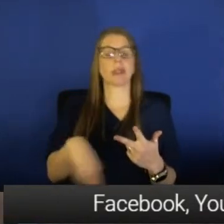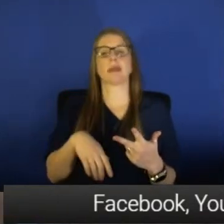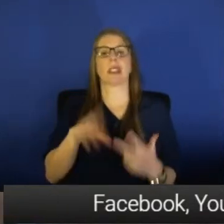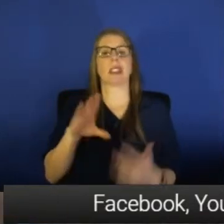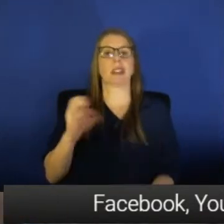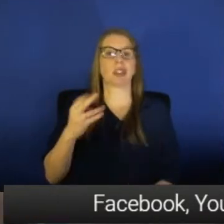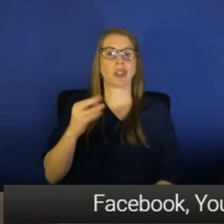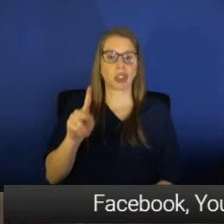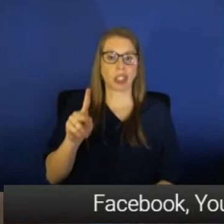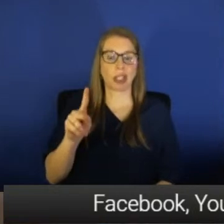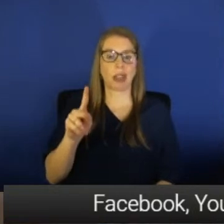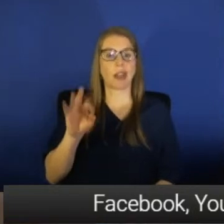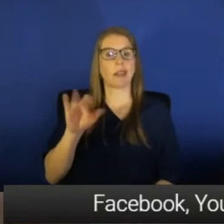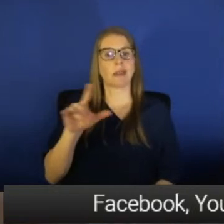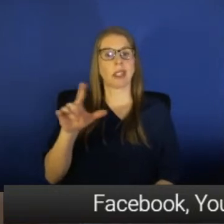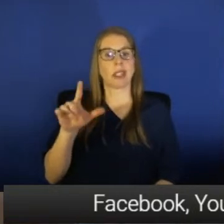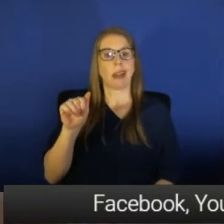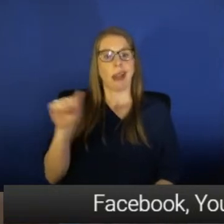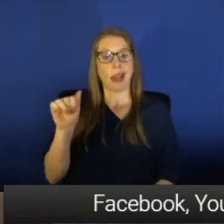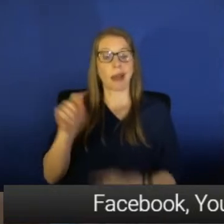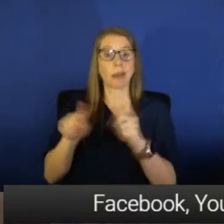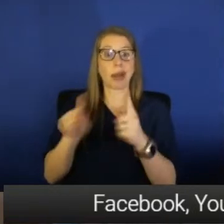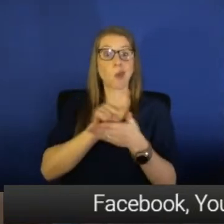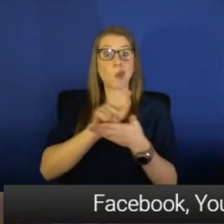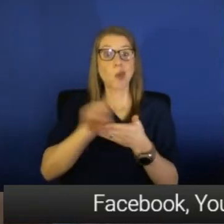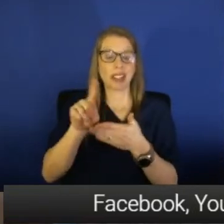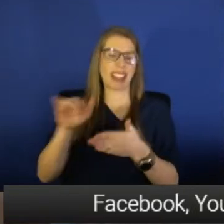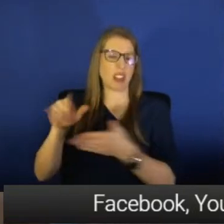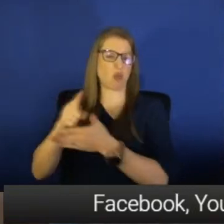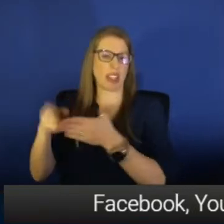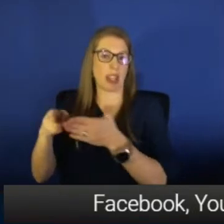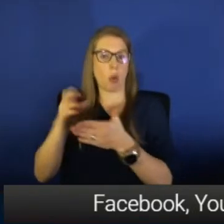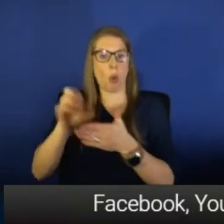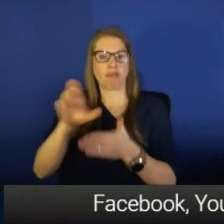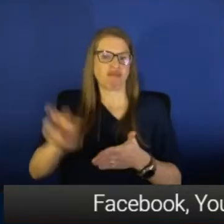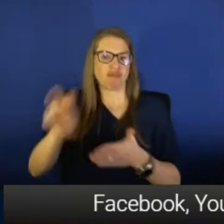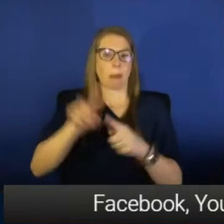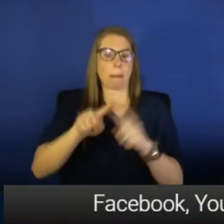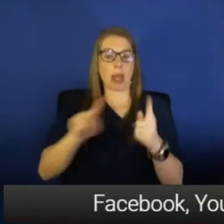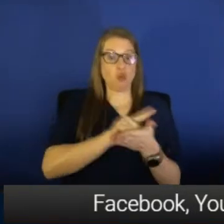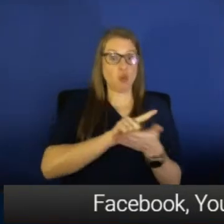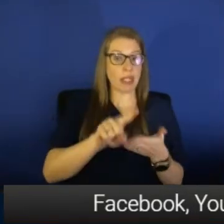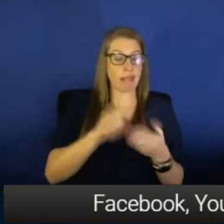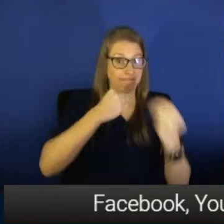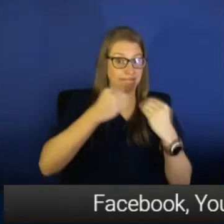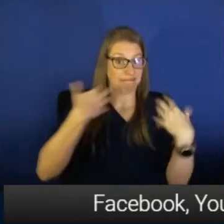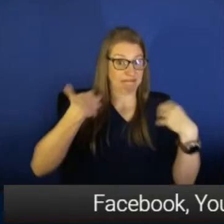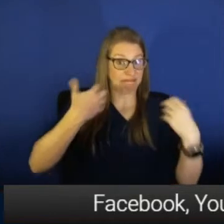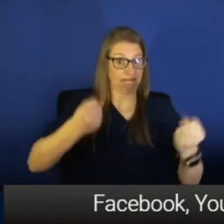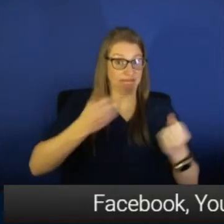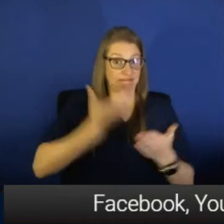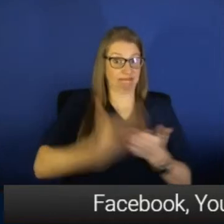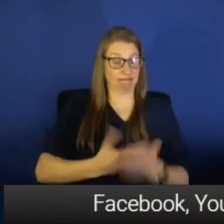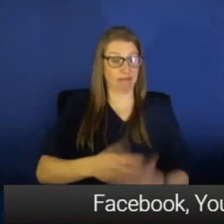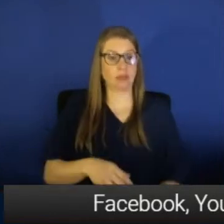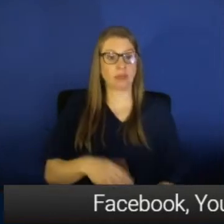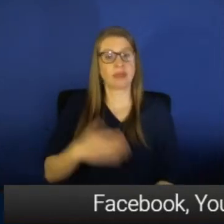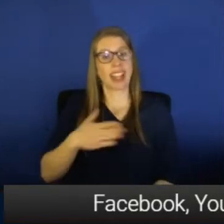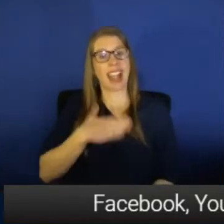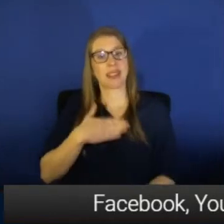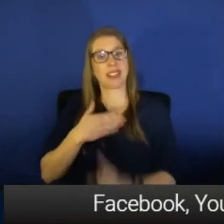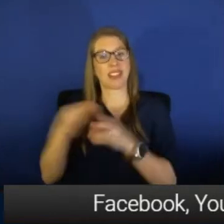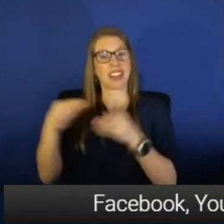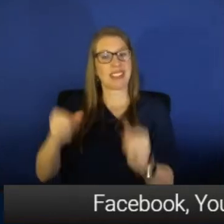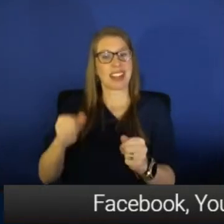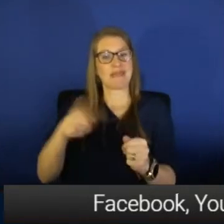very measured and calculated, and they do eat well. Oh, okay, good. I'm so glad that you're feeding them well before and that they get to have a little